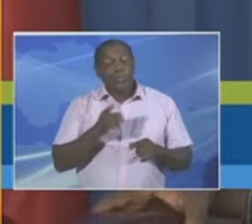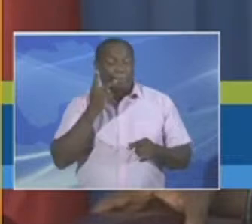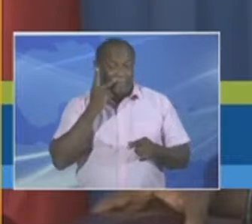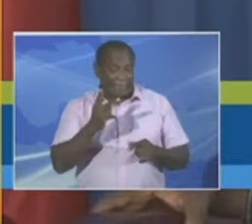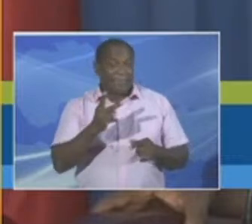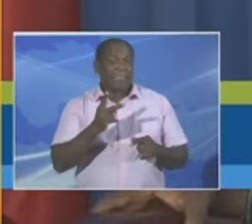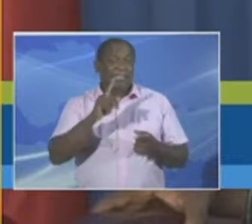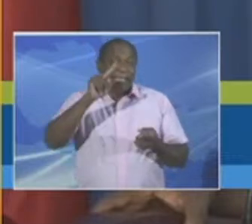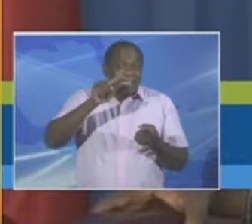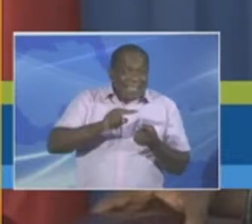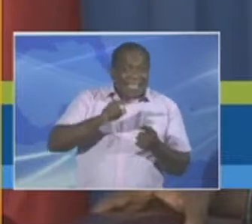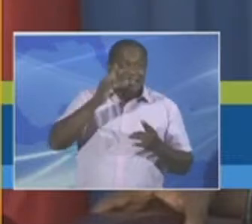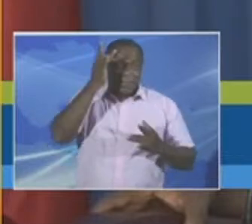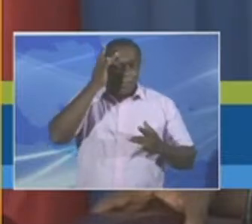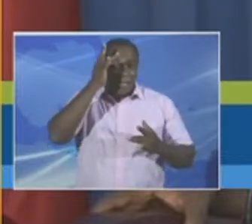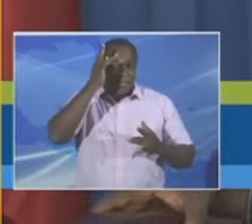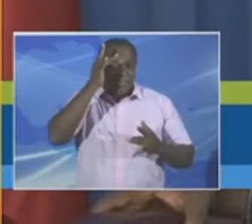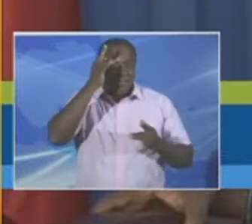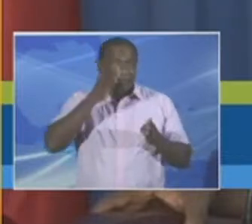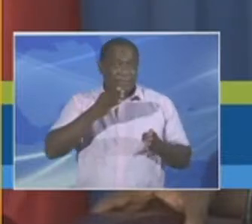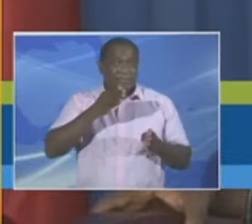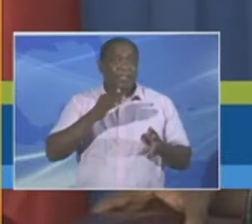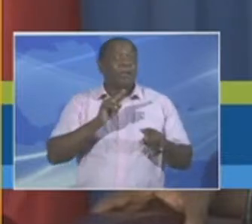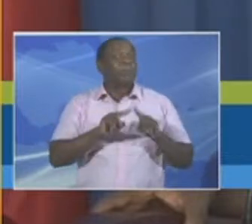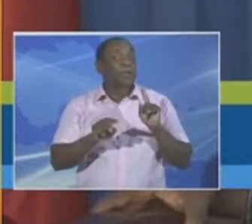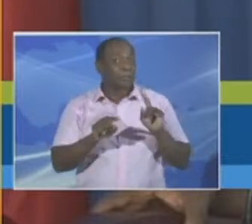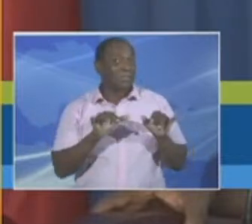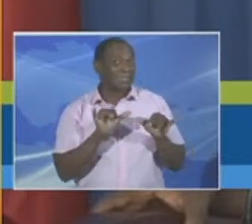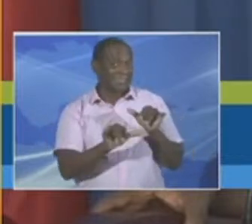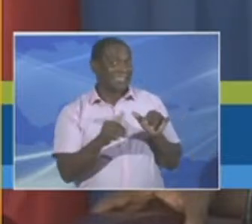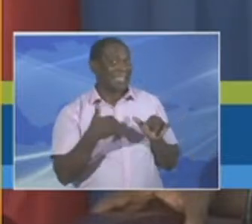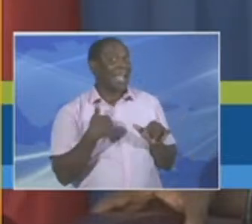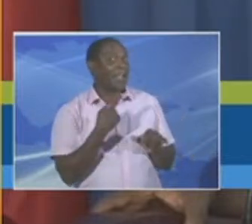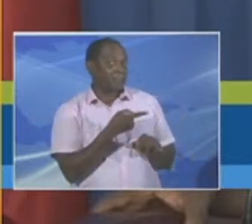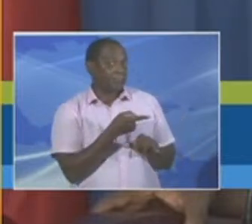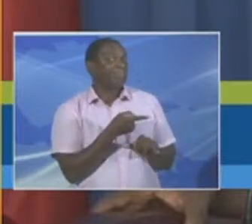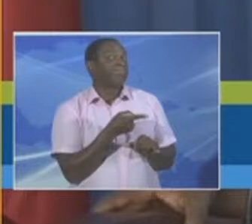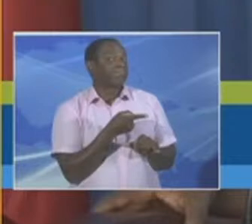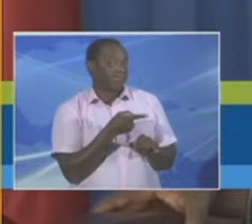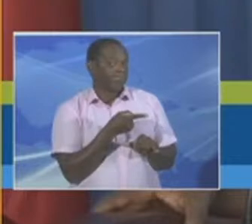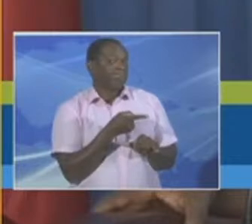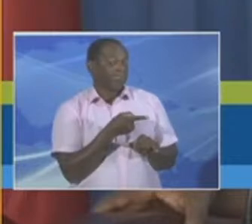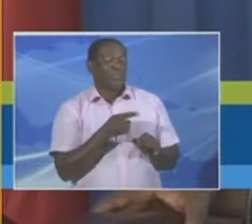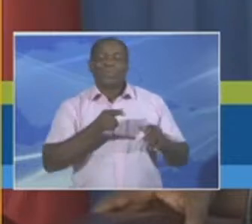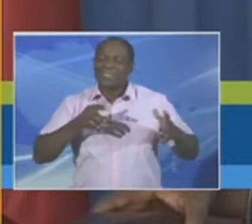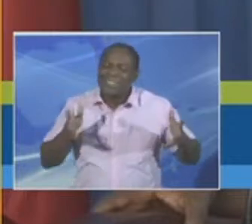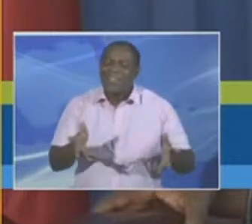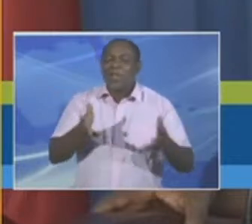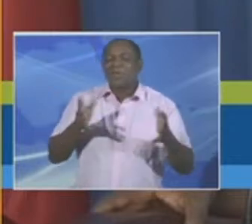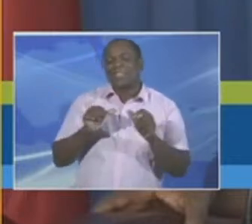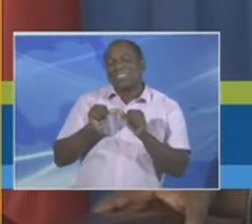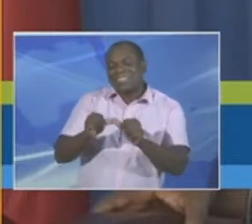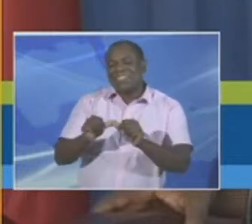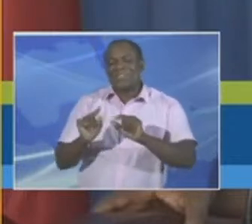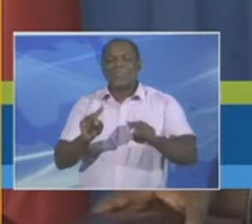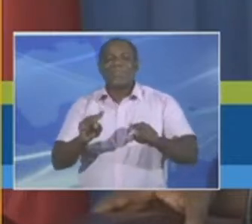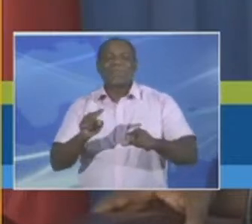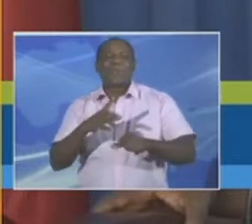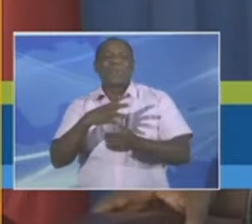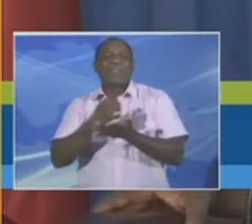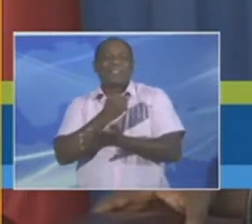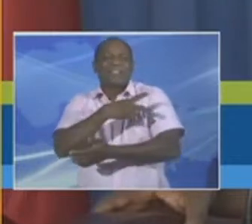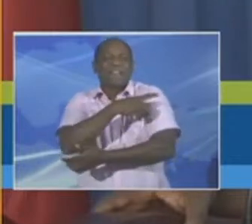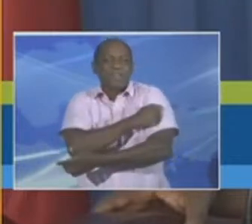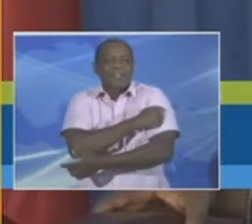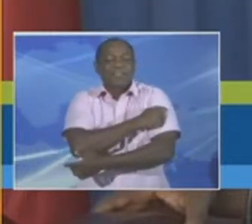system. We are urging you to continue to vaccinate. Encourage someone that you